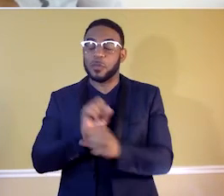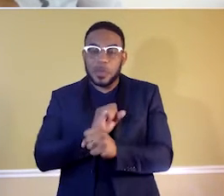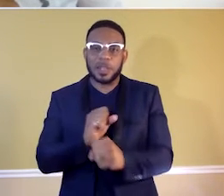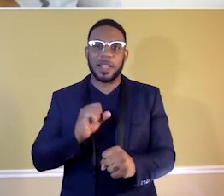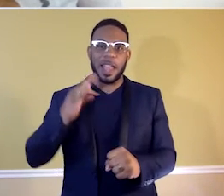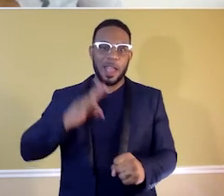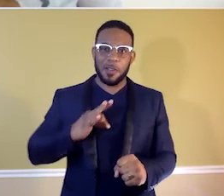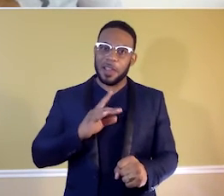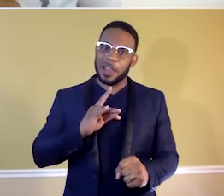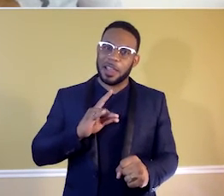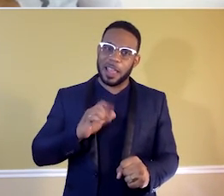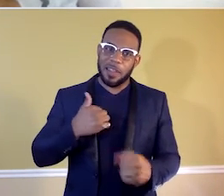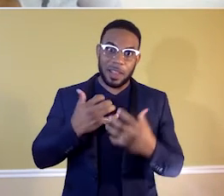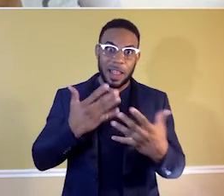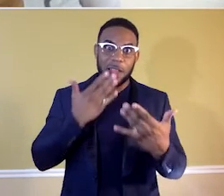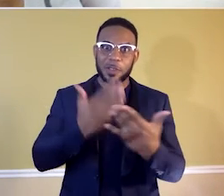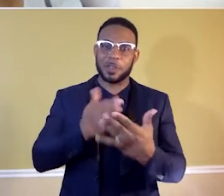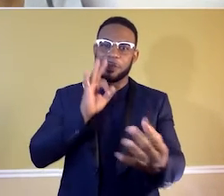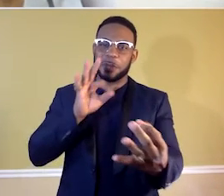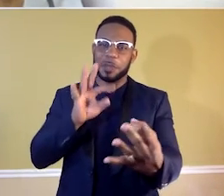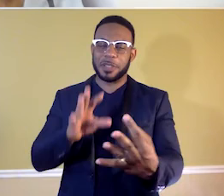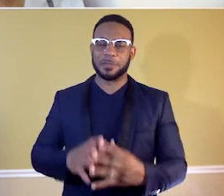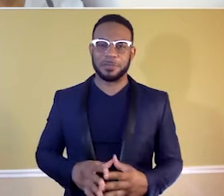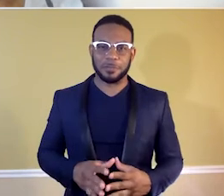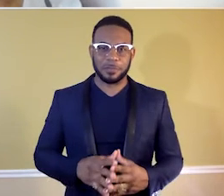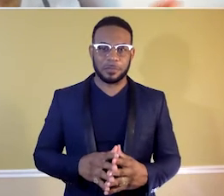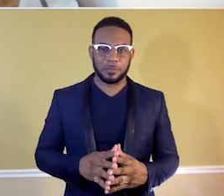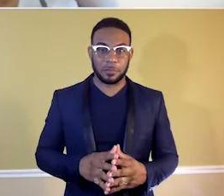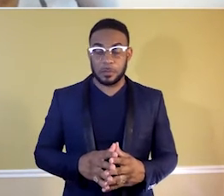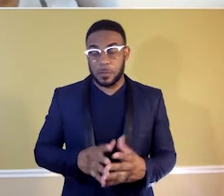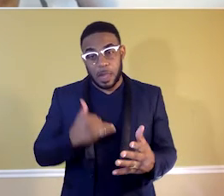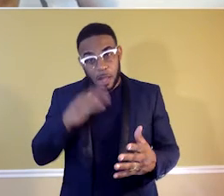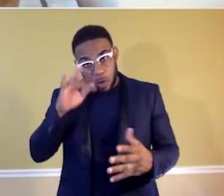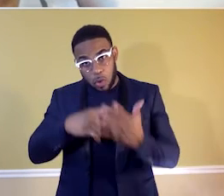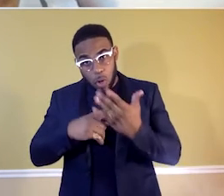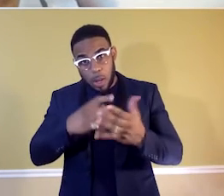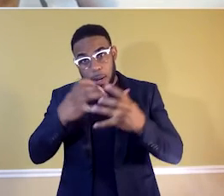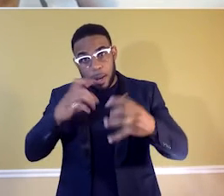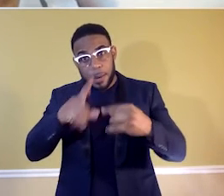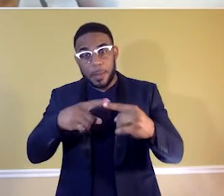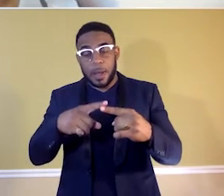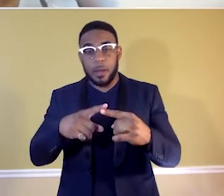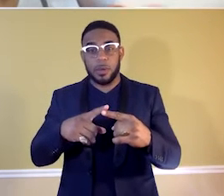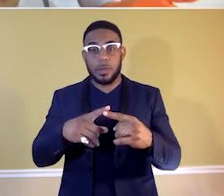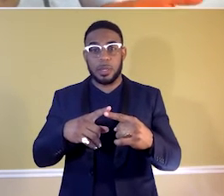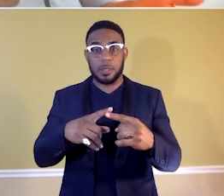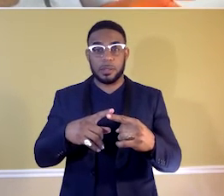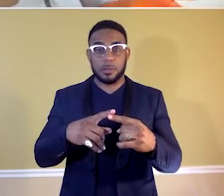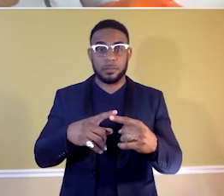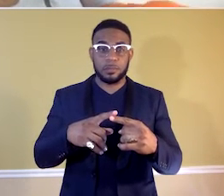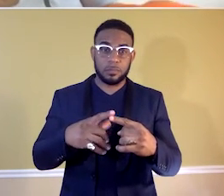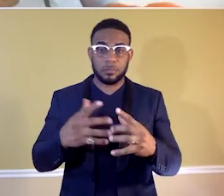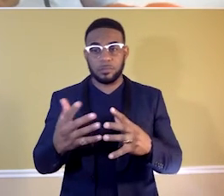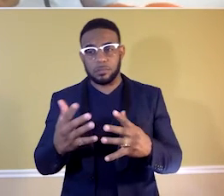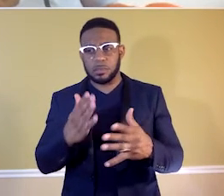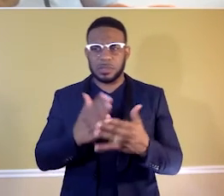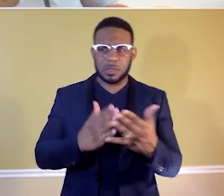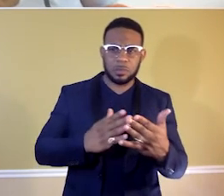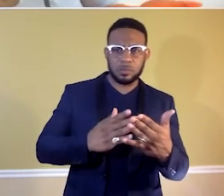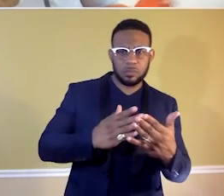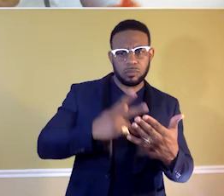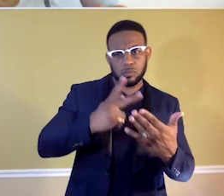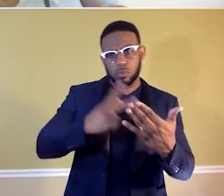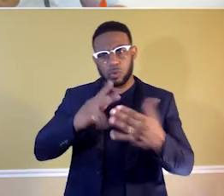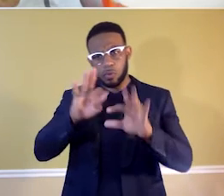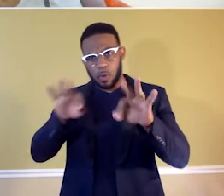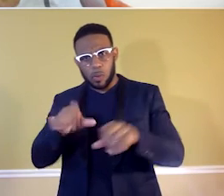helpful. So we got a lot of great feedback. So I know you talked a lot about some of the programming